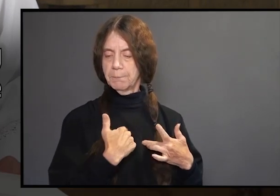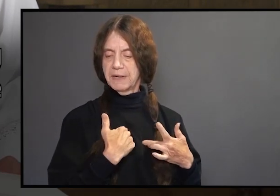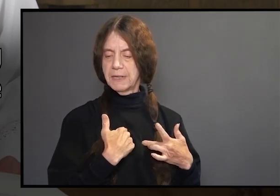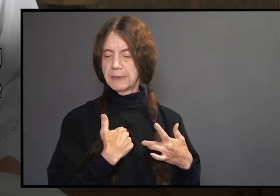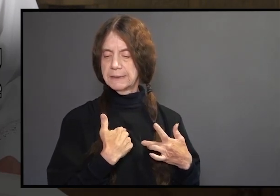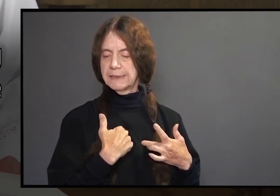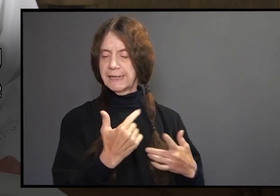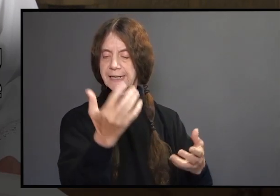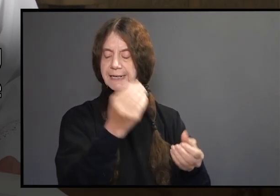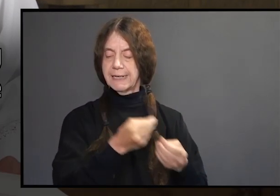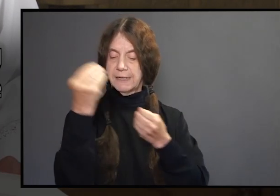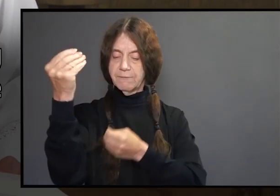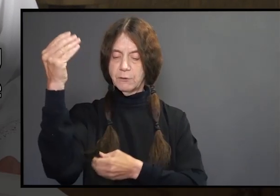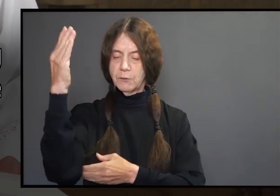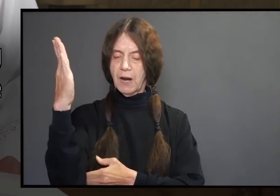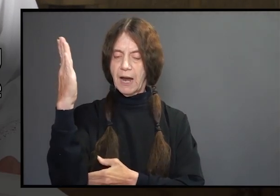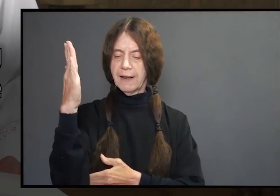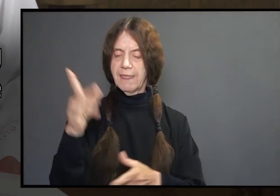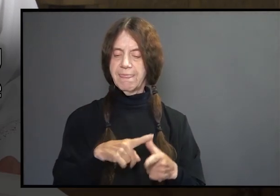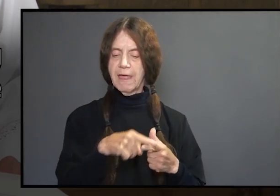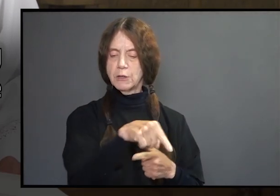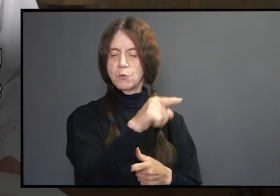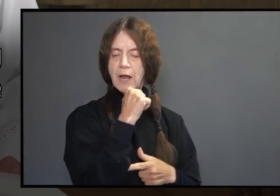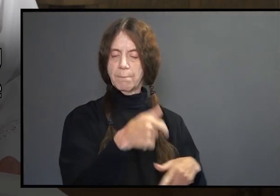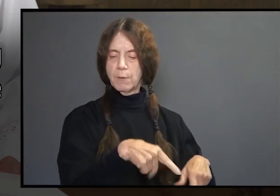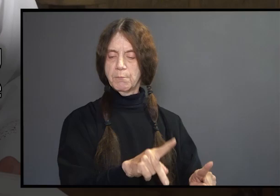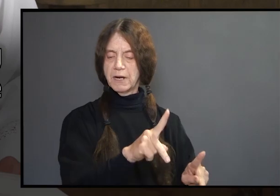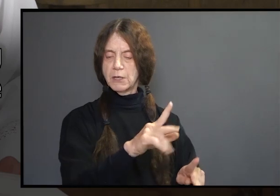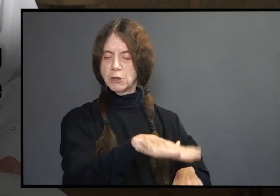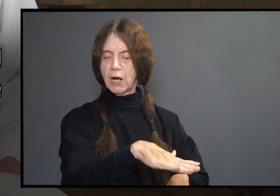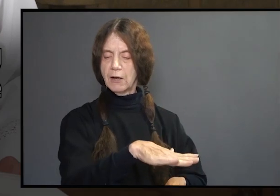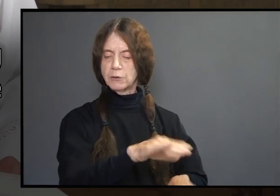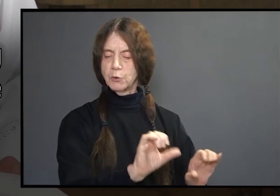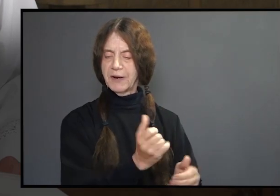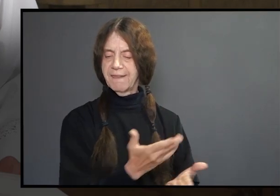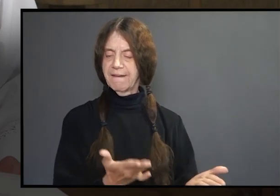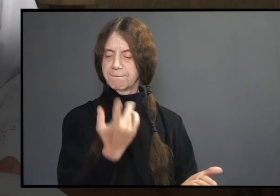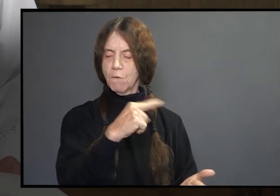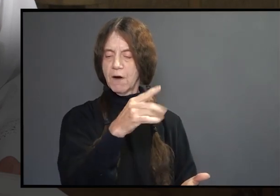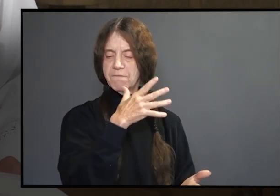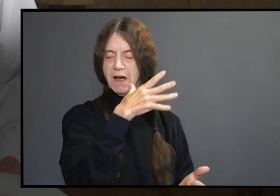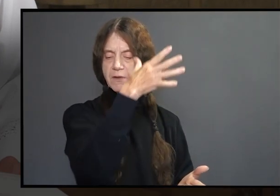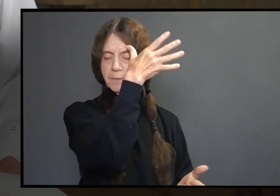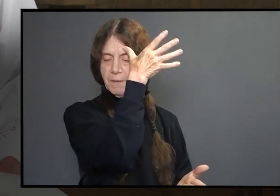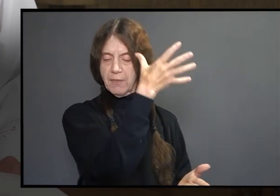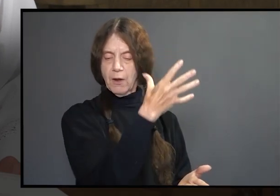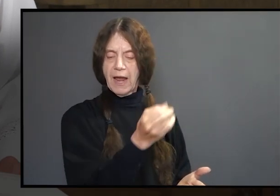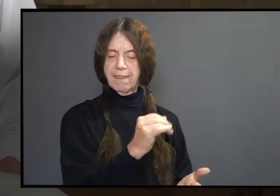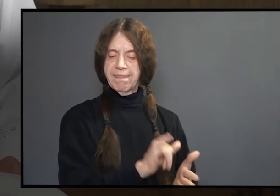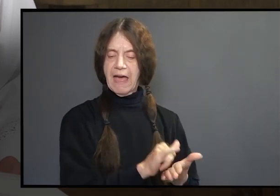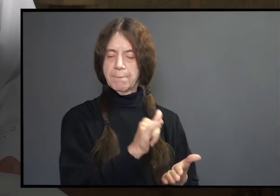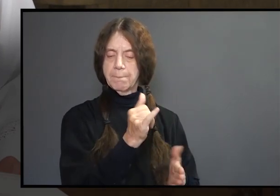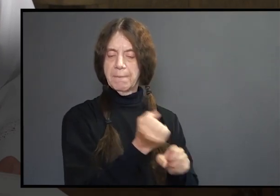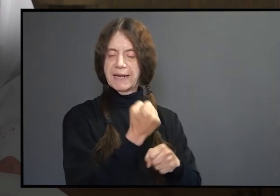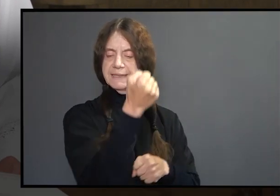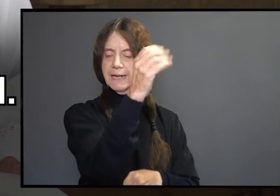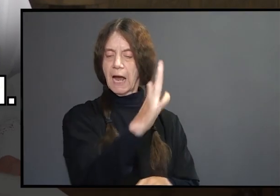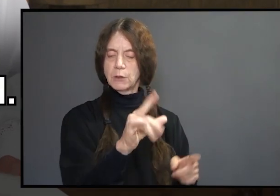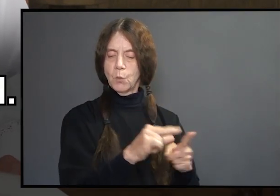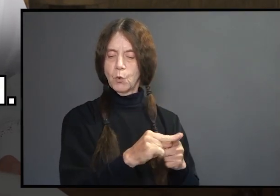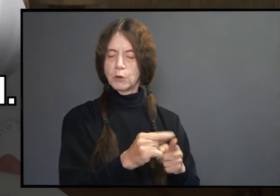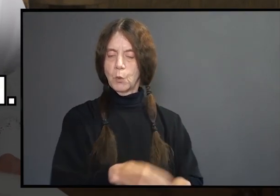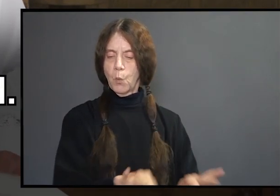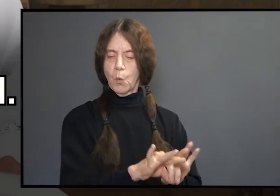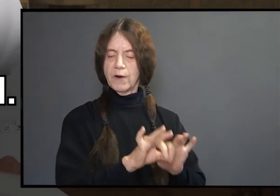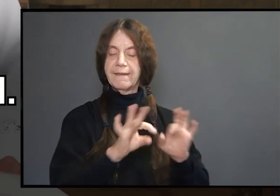making void the word of God by your tradition that you have handed down. And many such things you do."